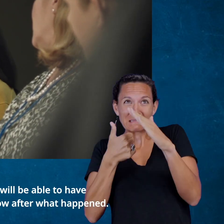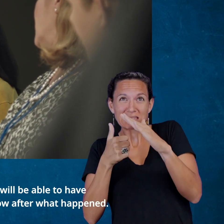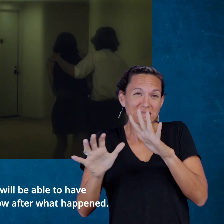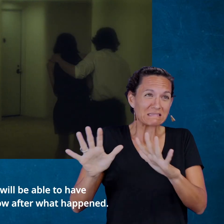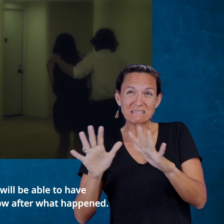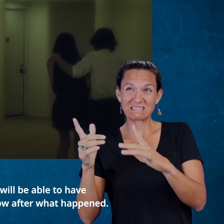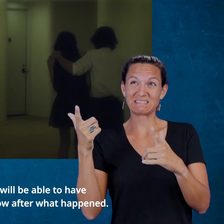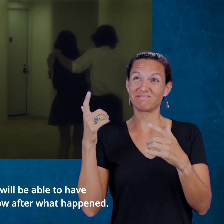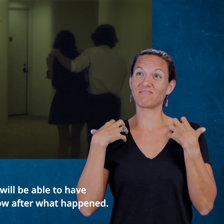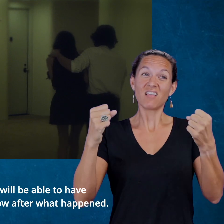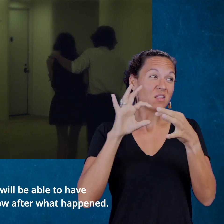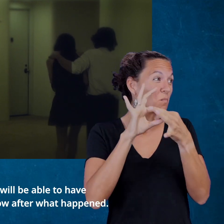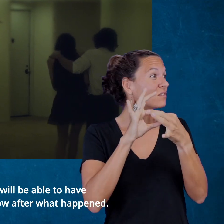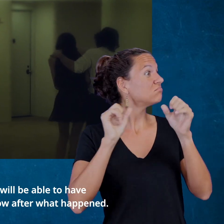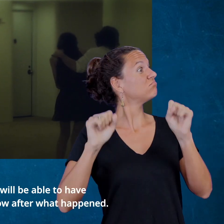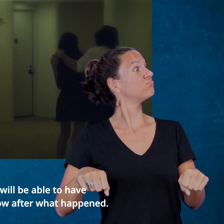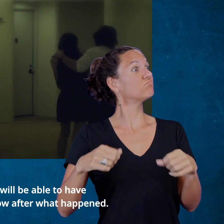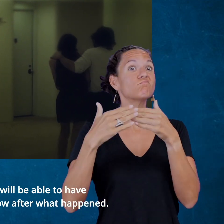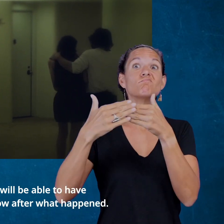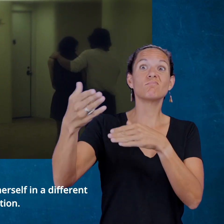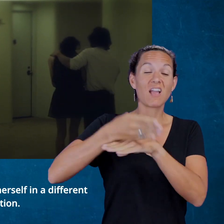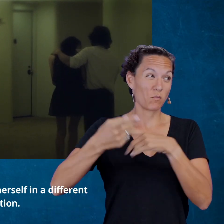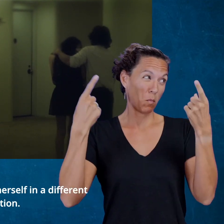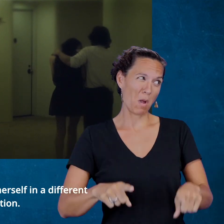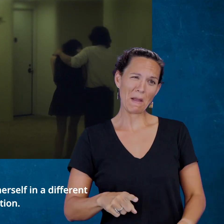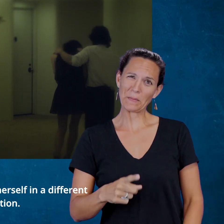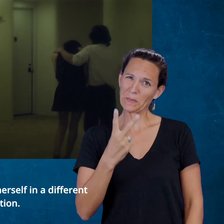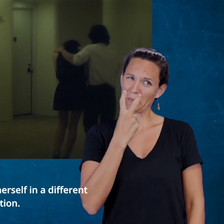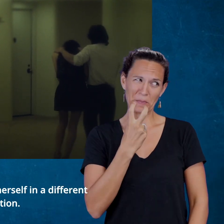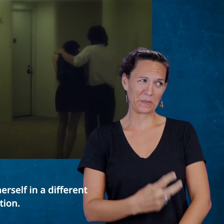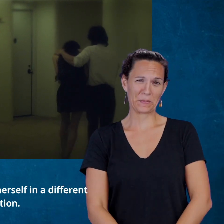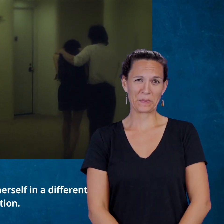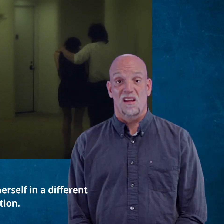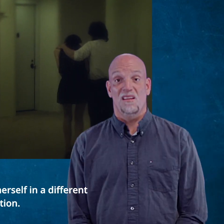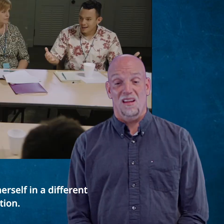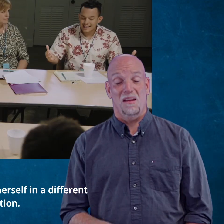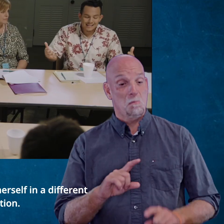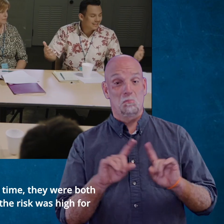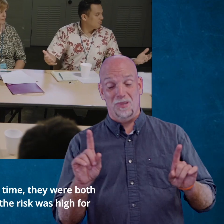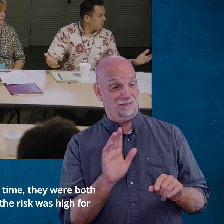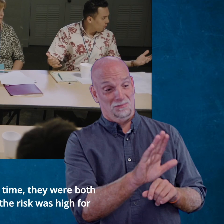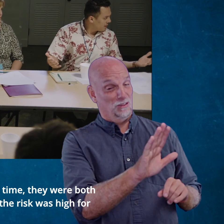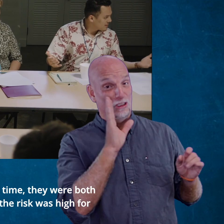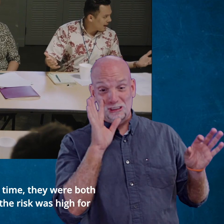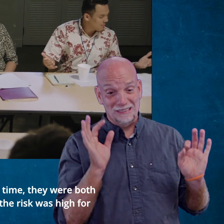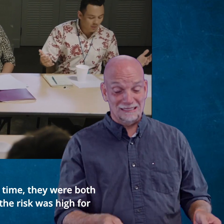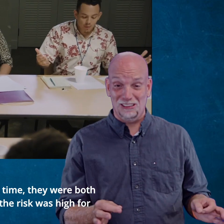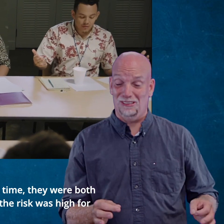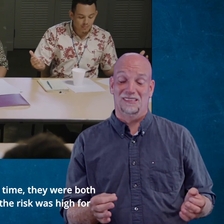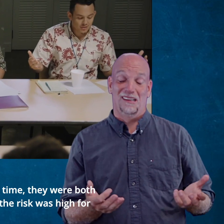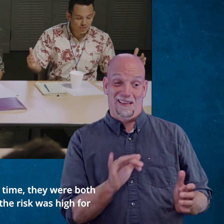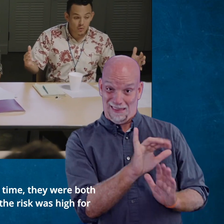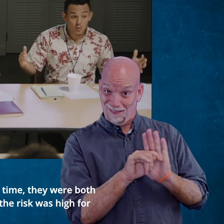able to have healthy relationships after what happened. she could have put herself in a different position. And at this point in time,